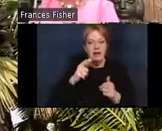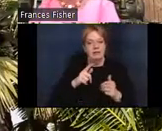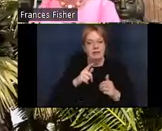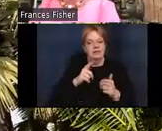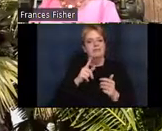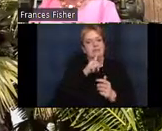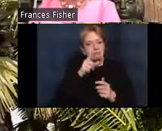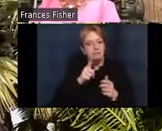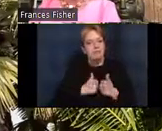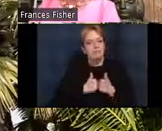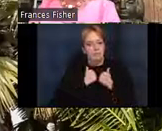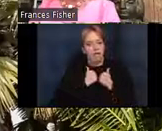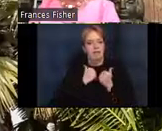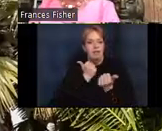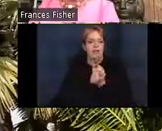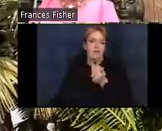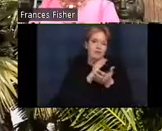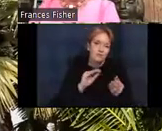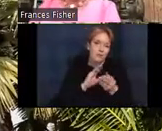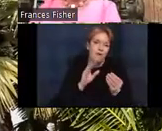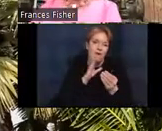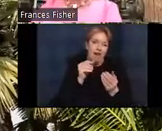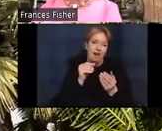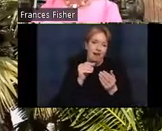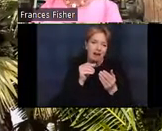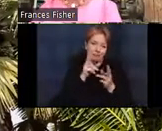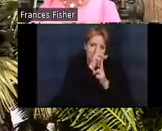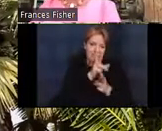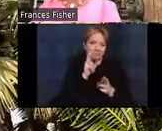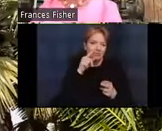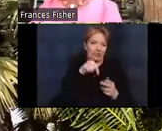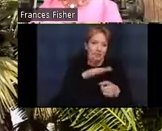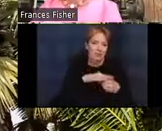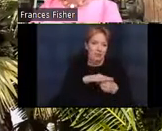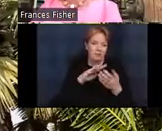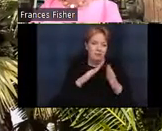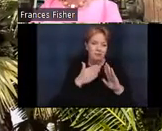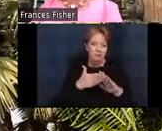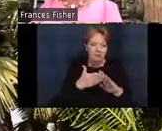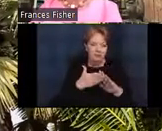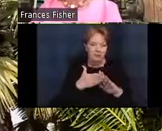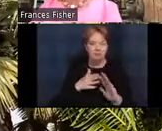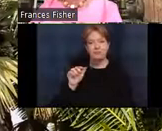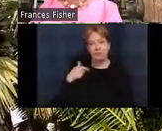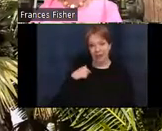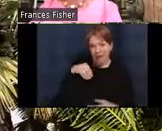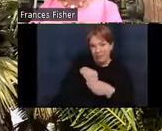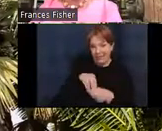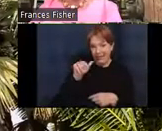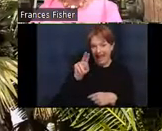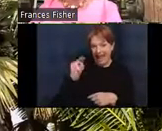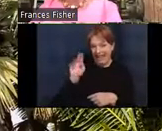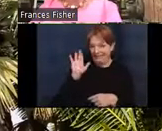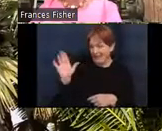community from Ann Weaver Norton. I am in her studio, which was a